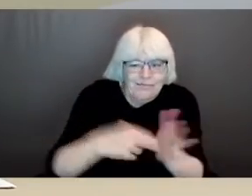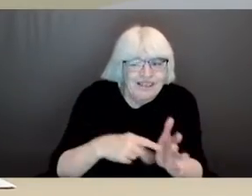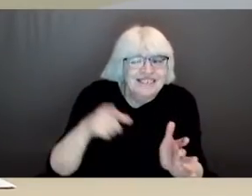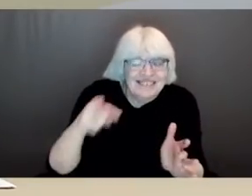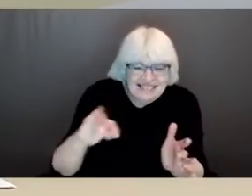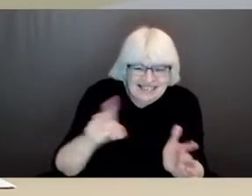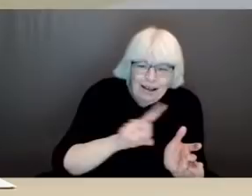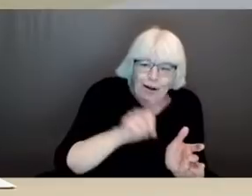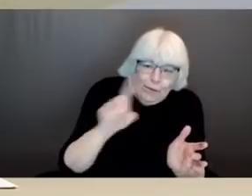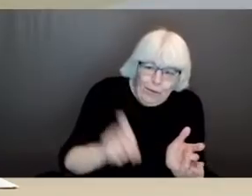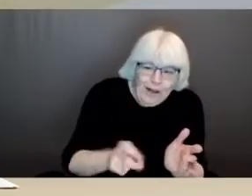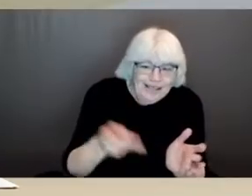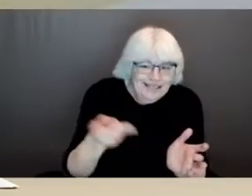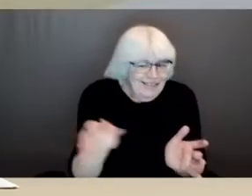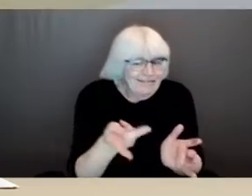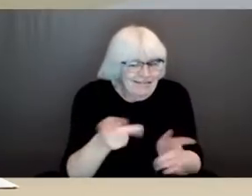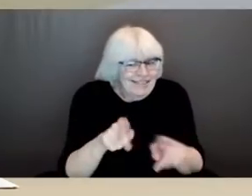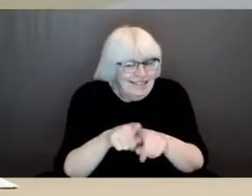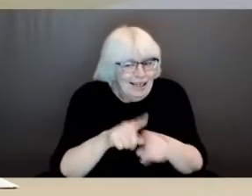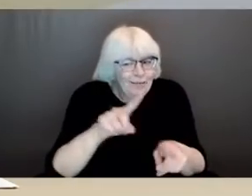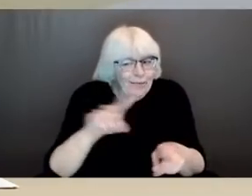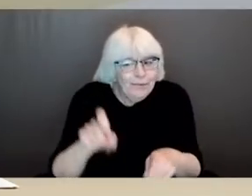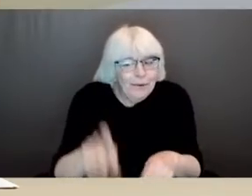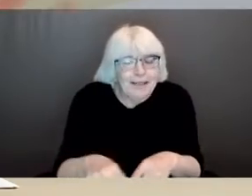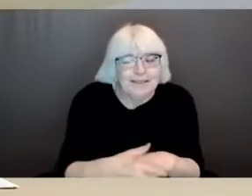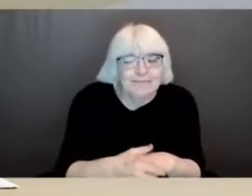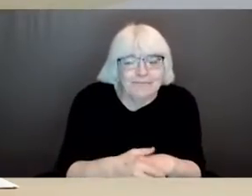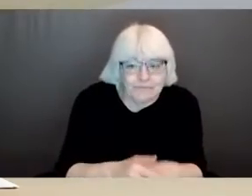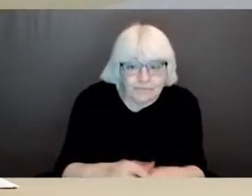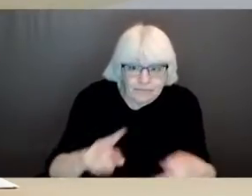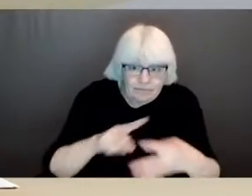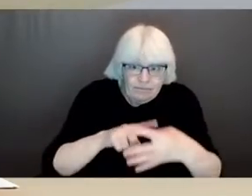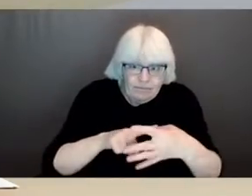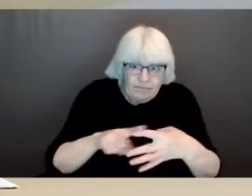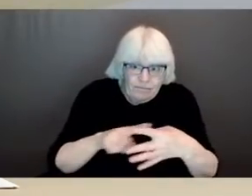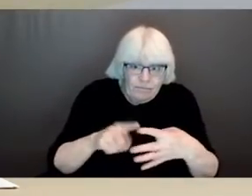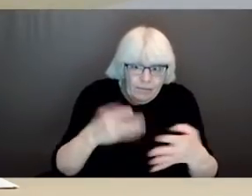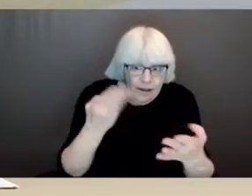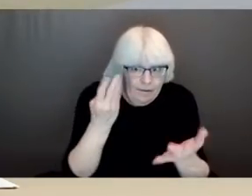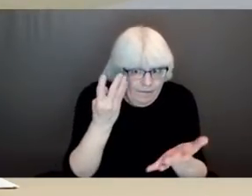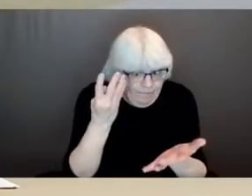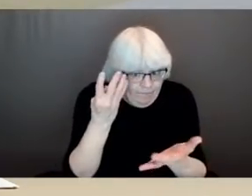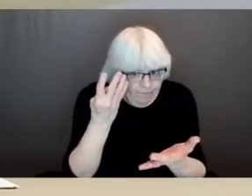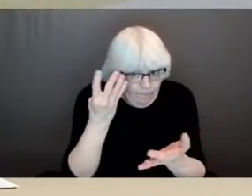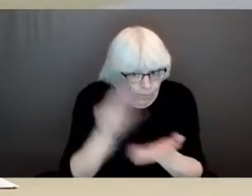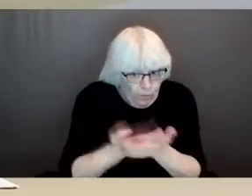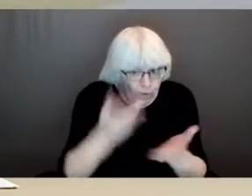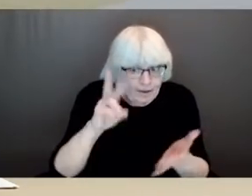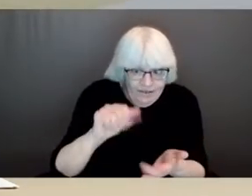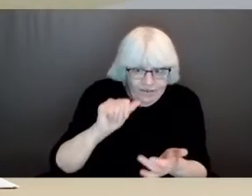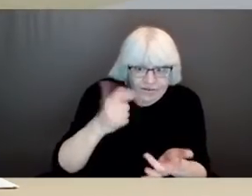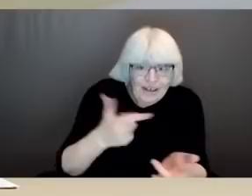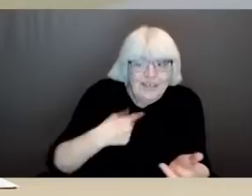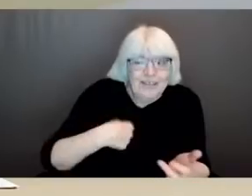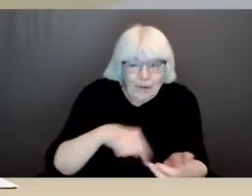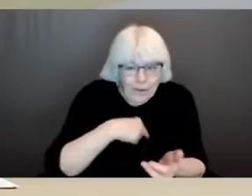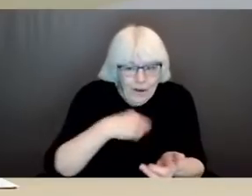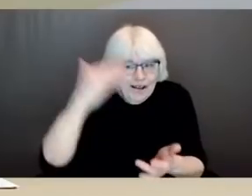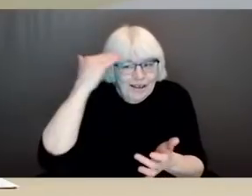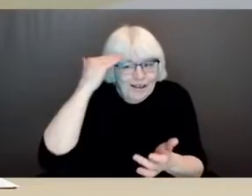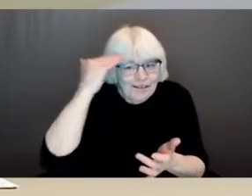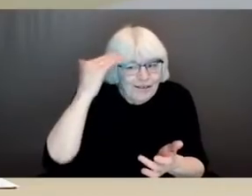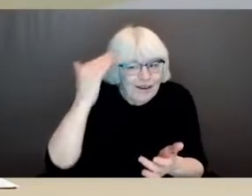And then in the first week of the Vax Pass, we know there was a 12% increase overall in